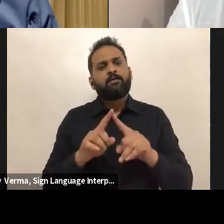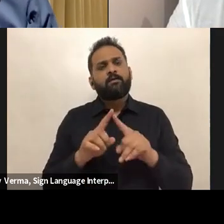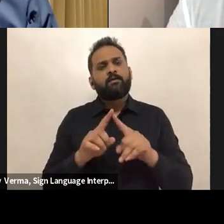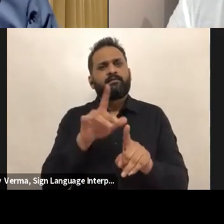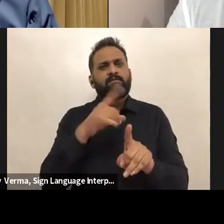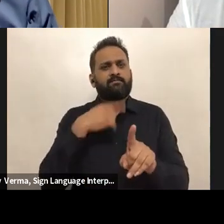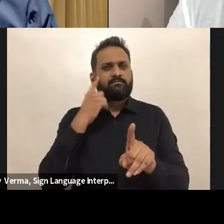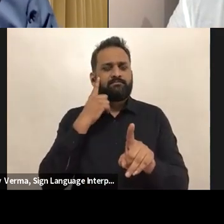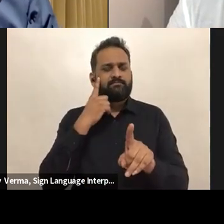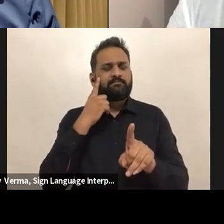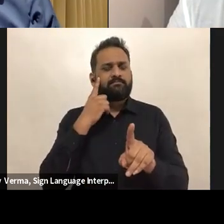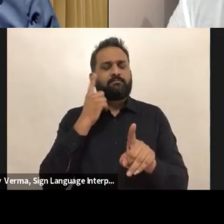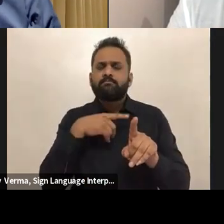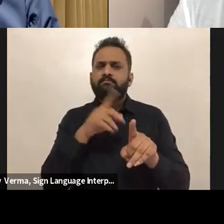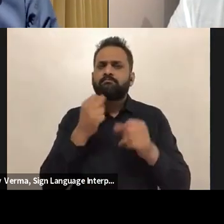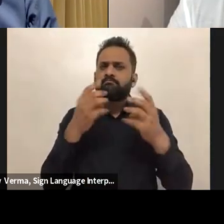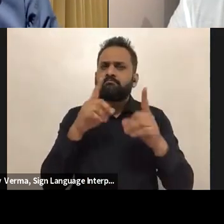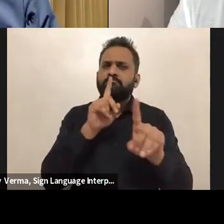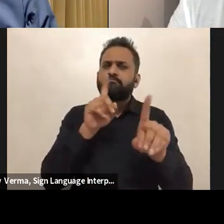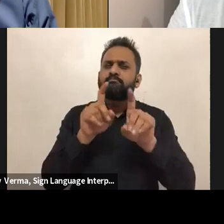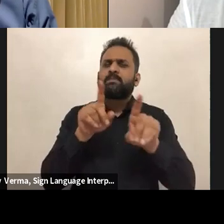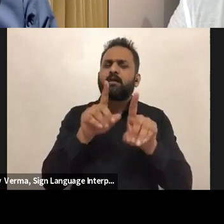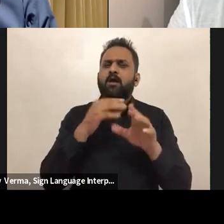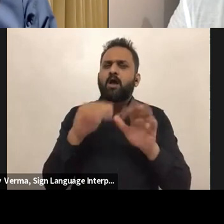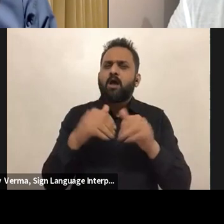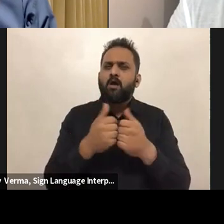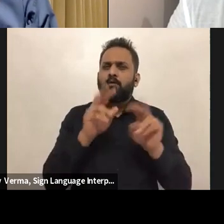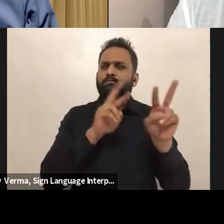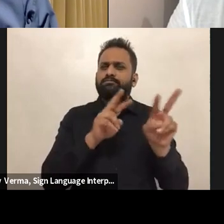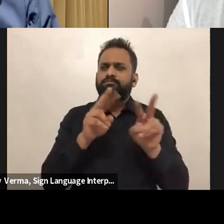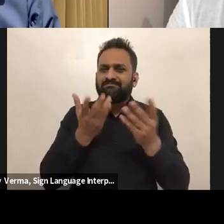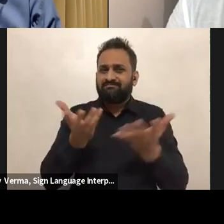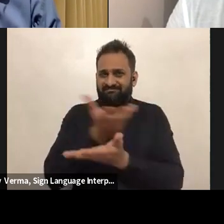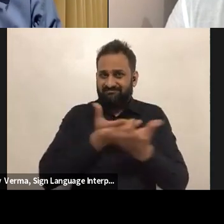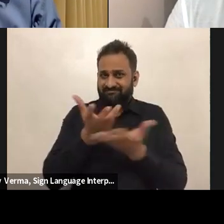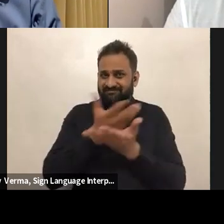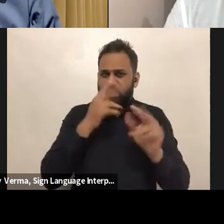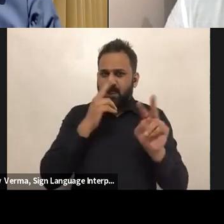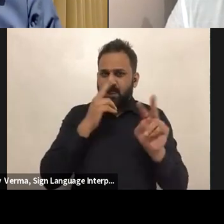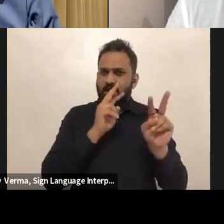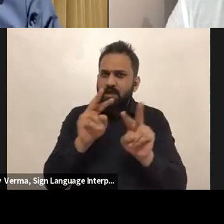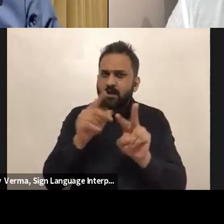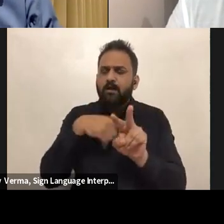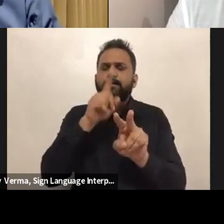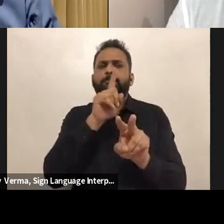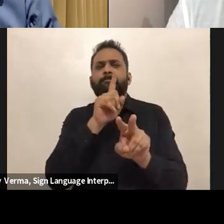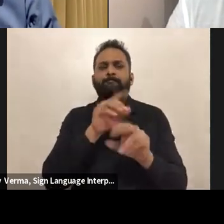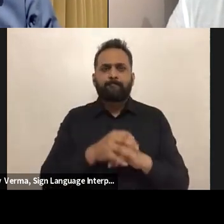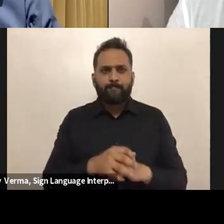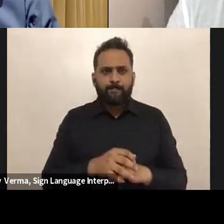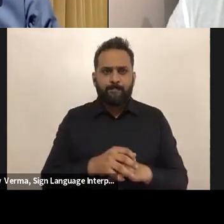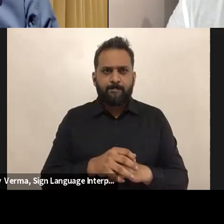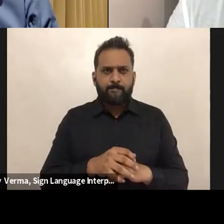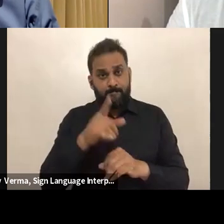of things that run steady throughout this discussion, and this idea, Faraz, that you raised